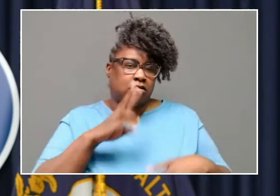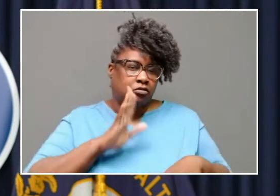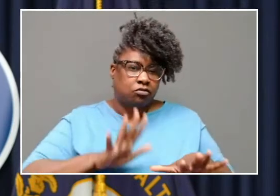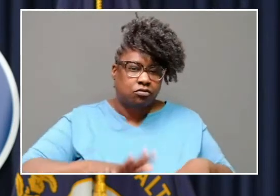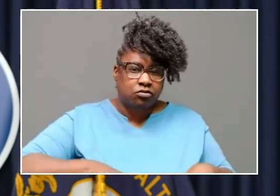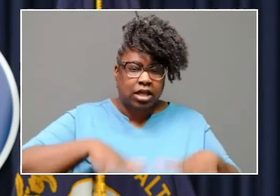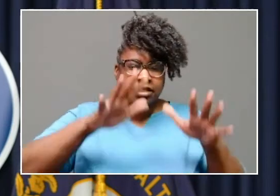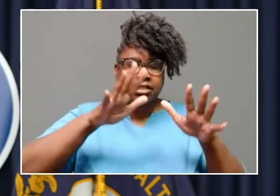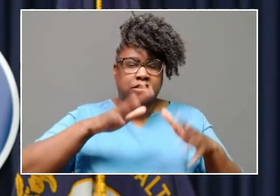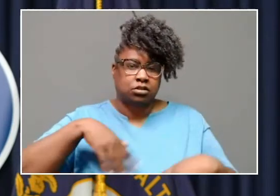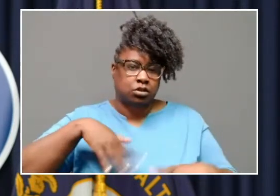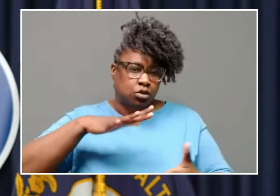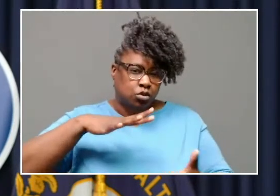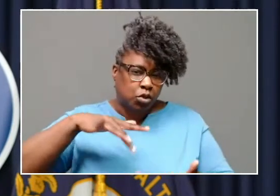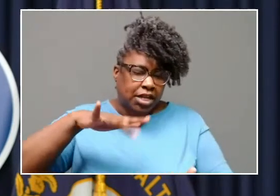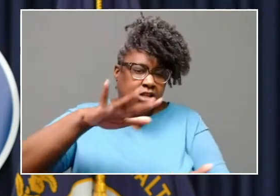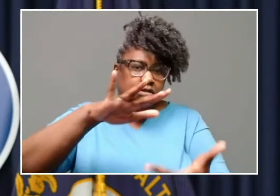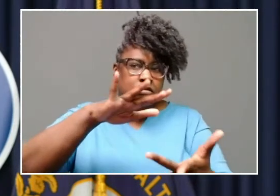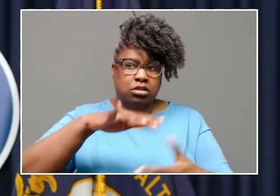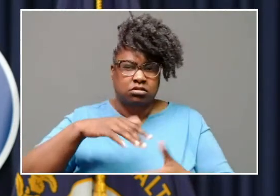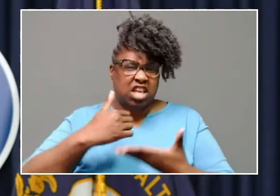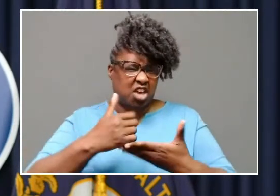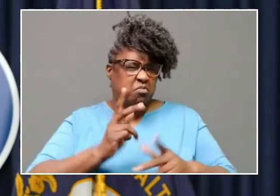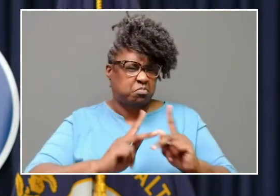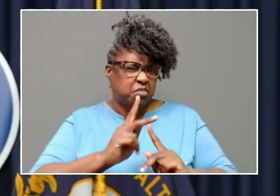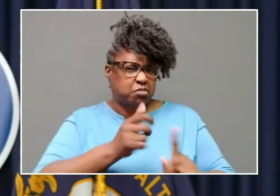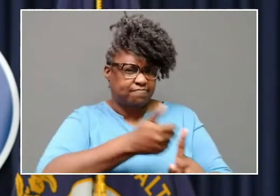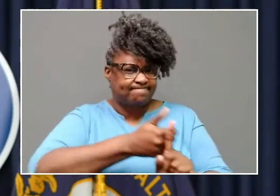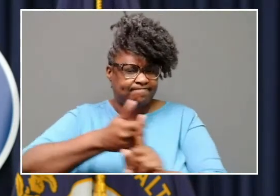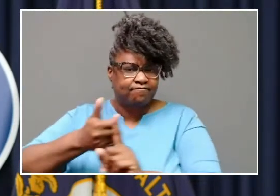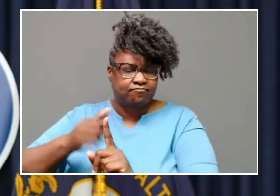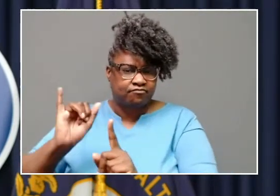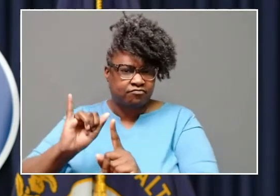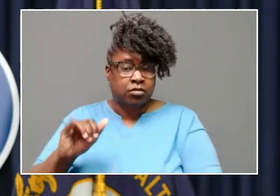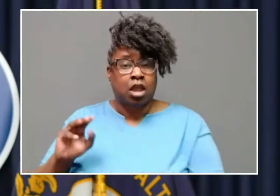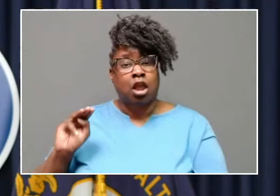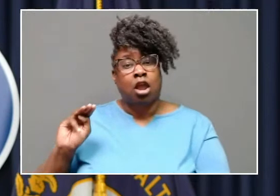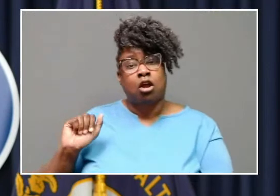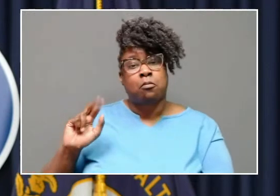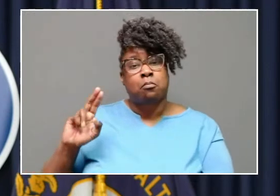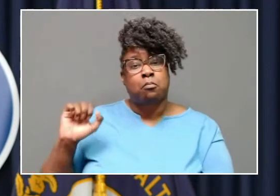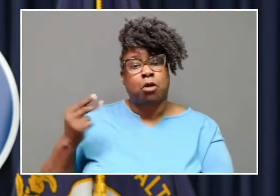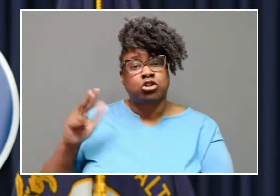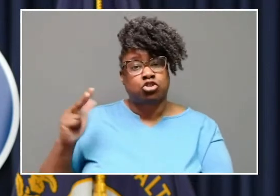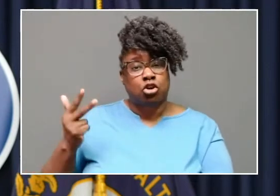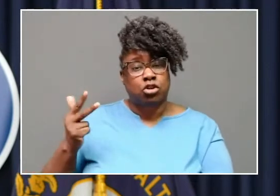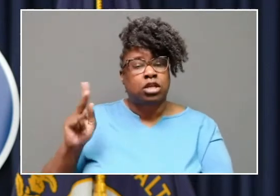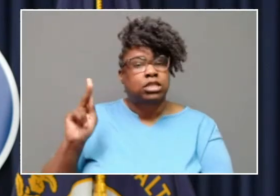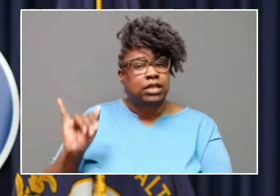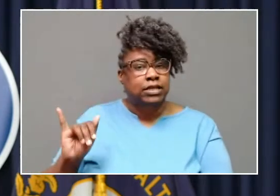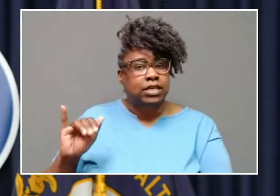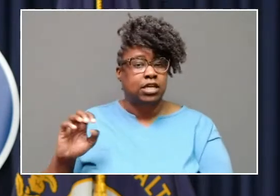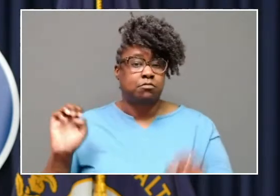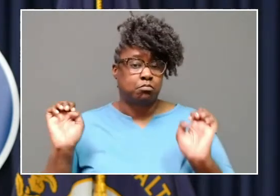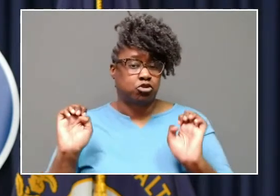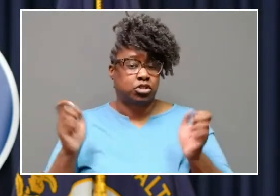assistance as well. So for the March 3rd storm, Kentucky Emergency Management will request,